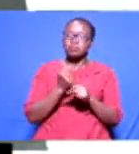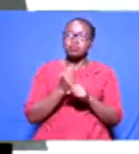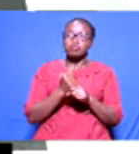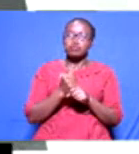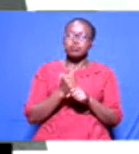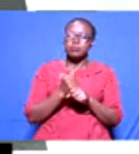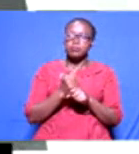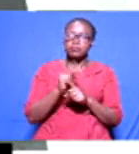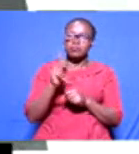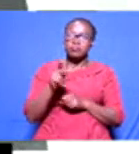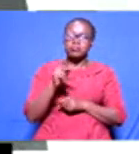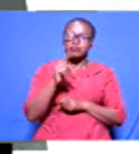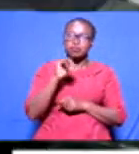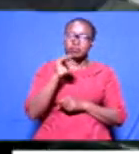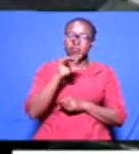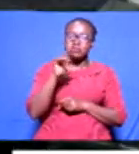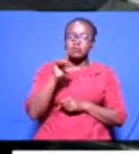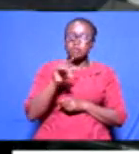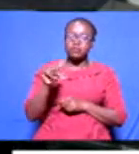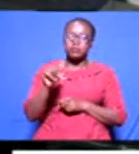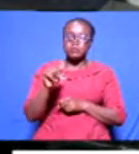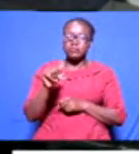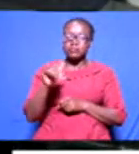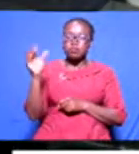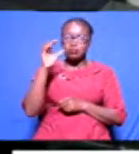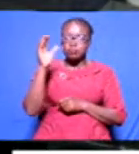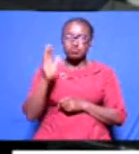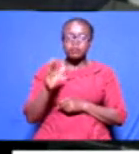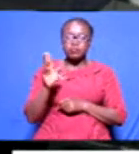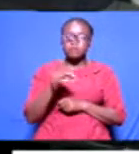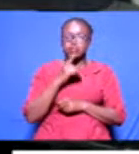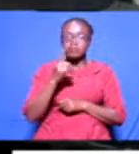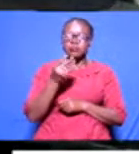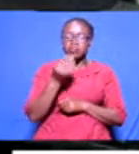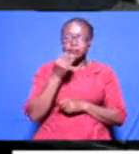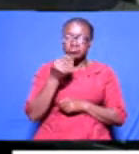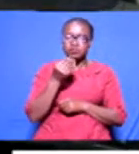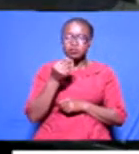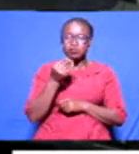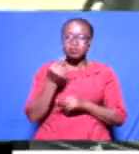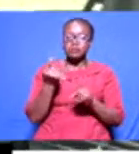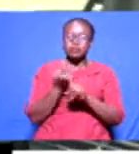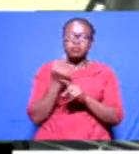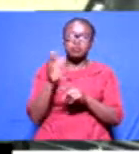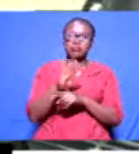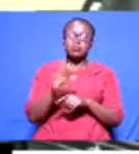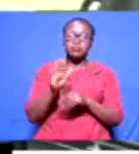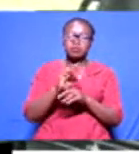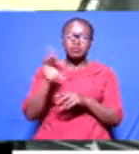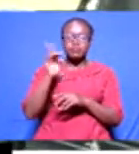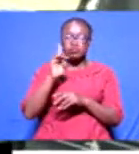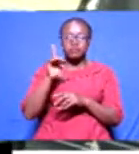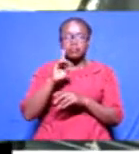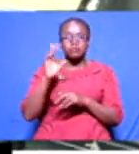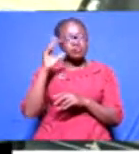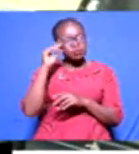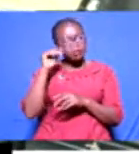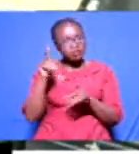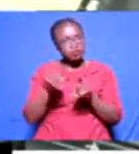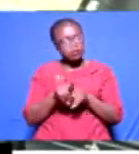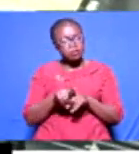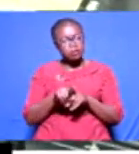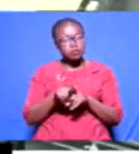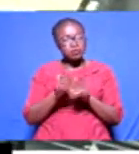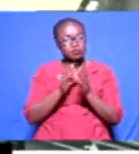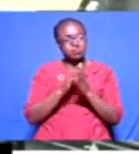Pizza that will see consumers order for meals across the various Domino's outlets in Nairobi and Mombasa. On its part, from the